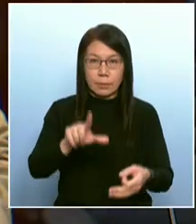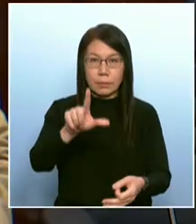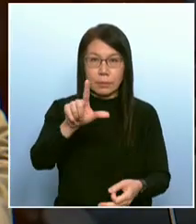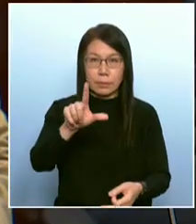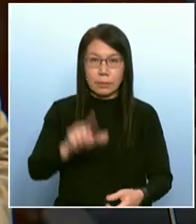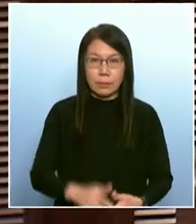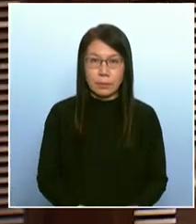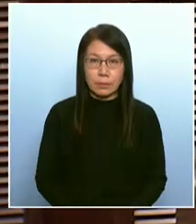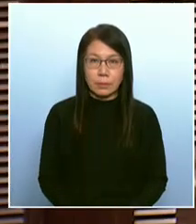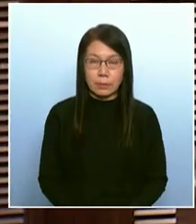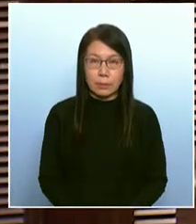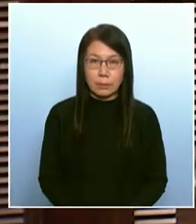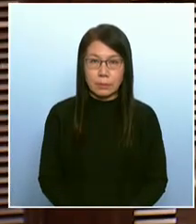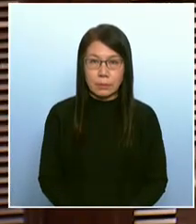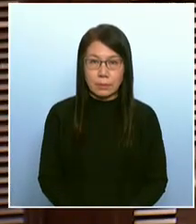Starry Lee.